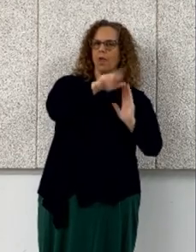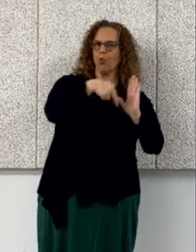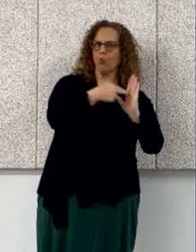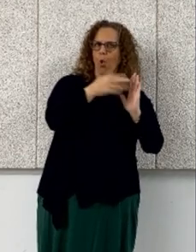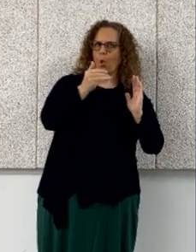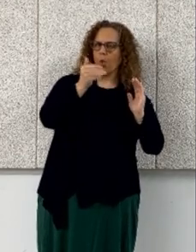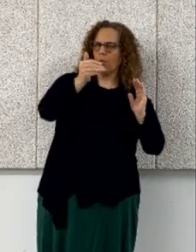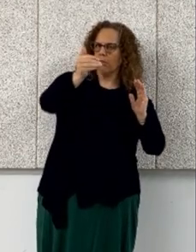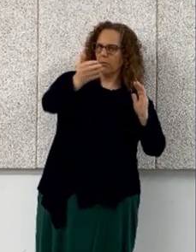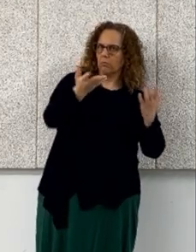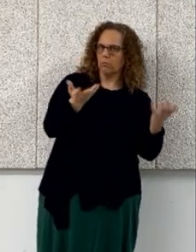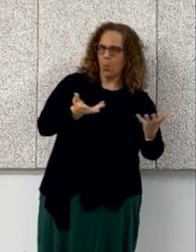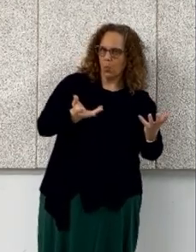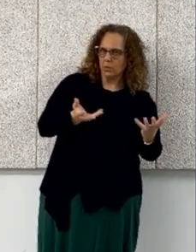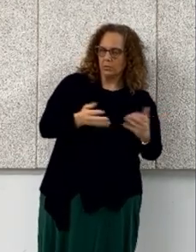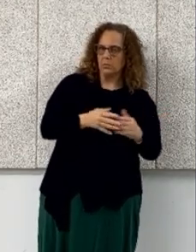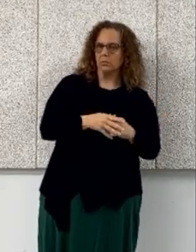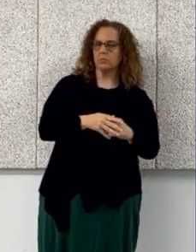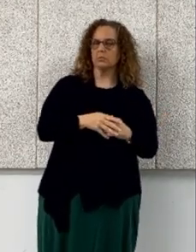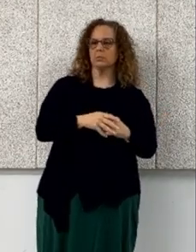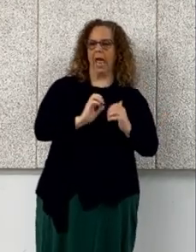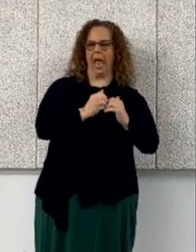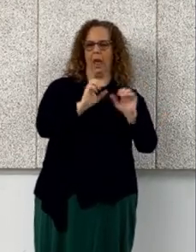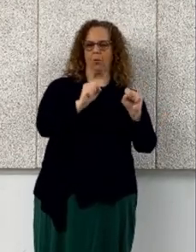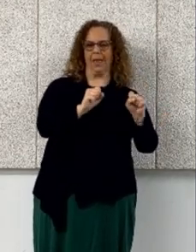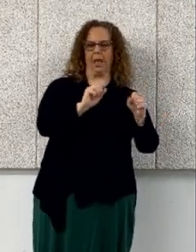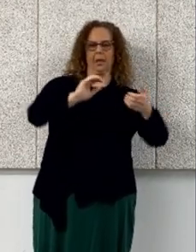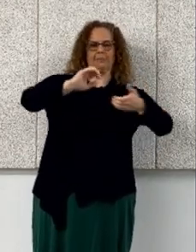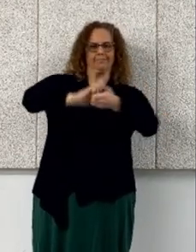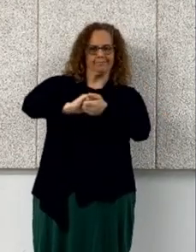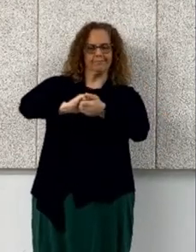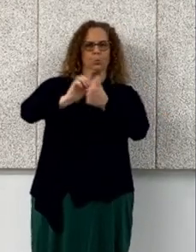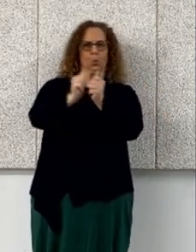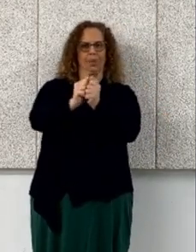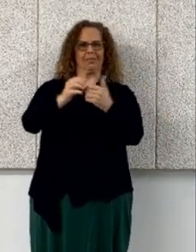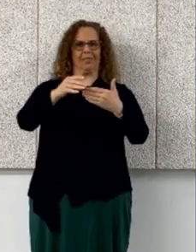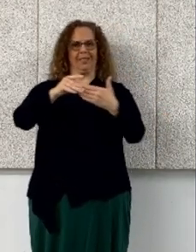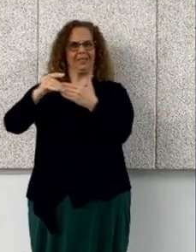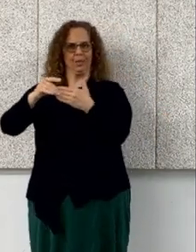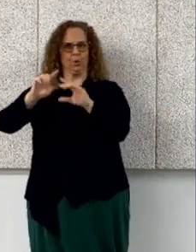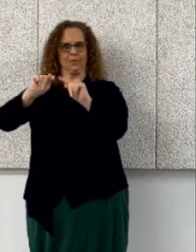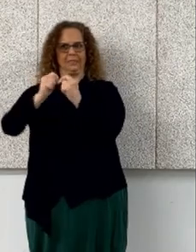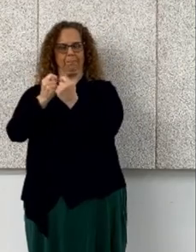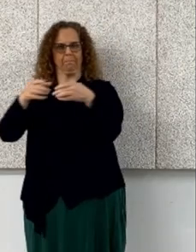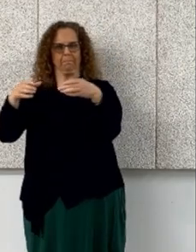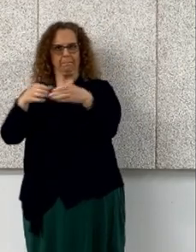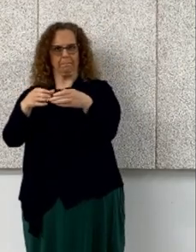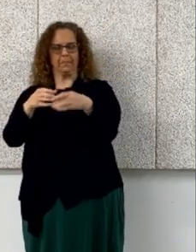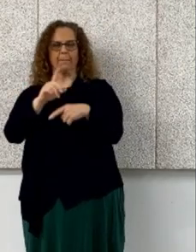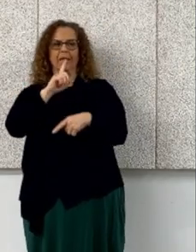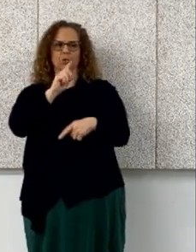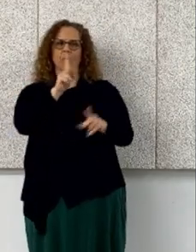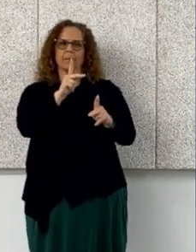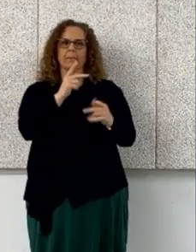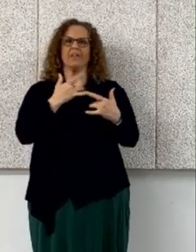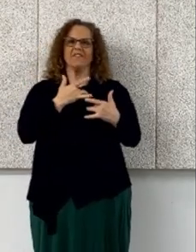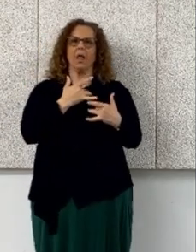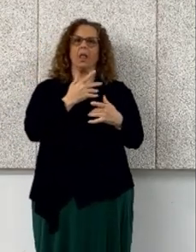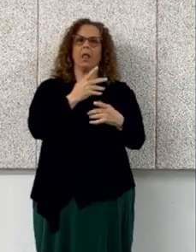be and how they could work with leadership coming in and making sure that people were cared for through that process.